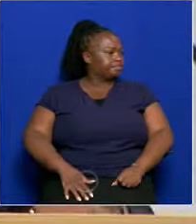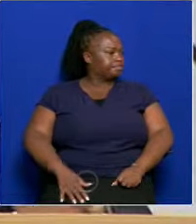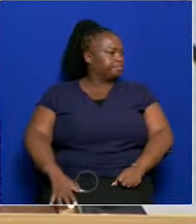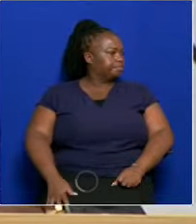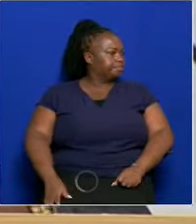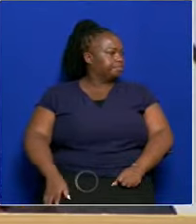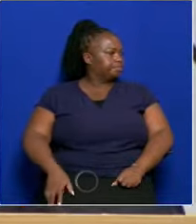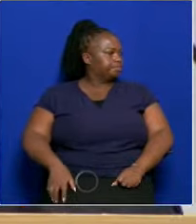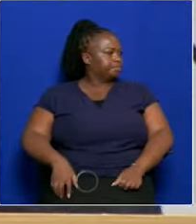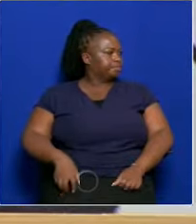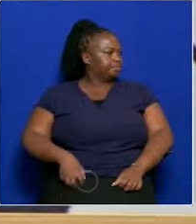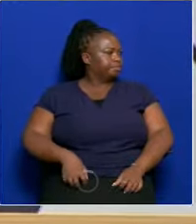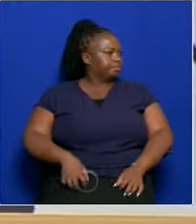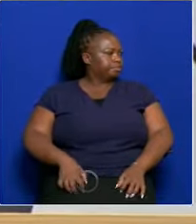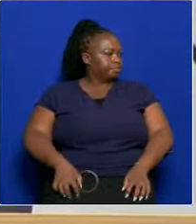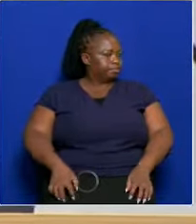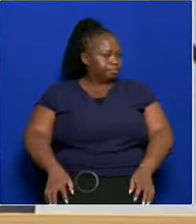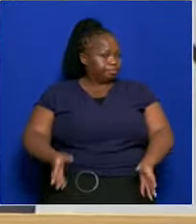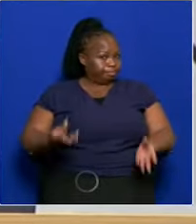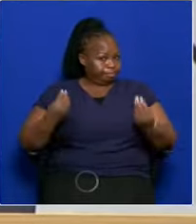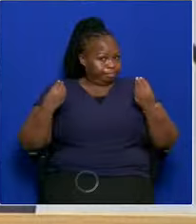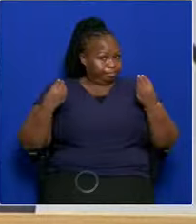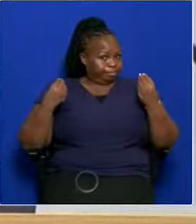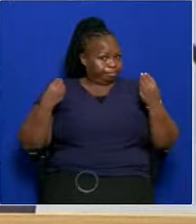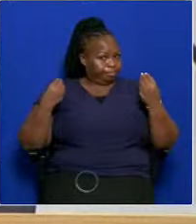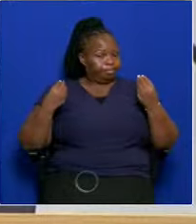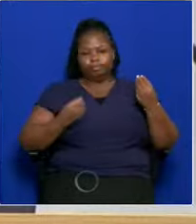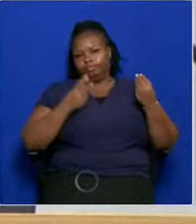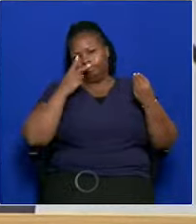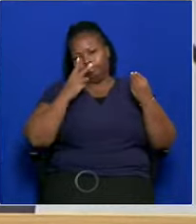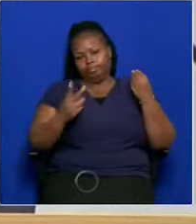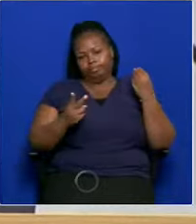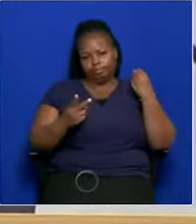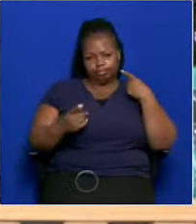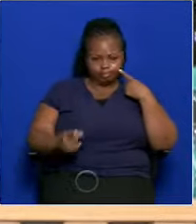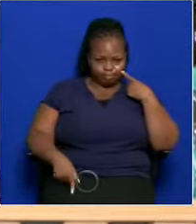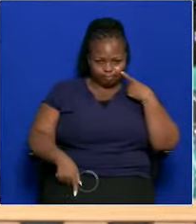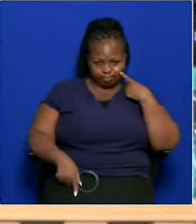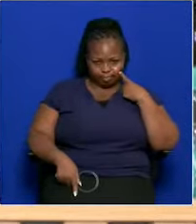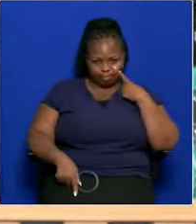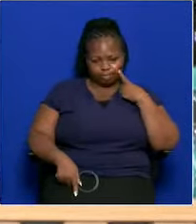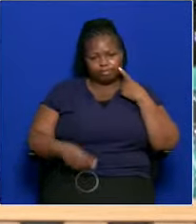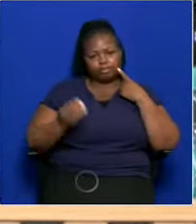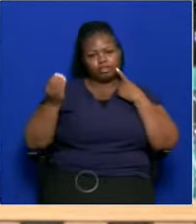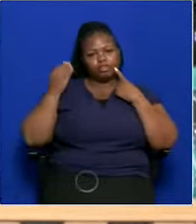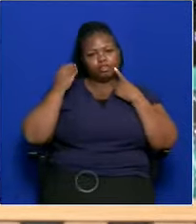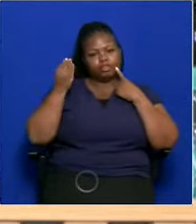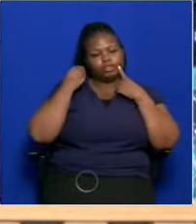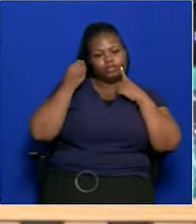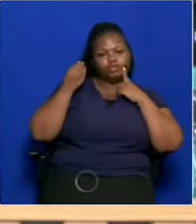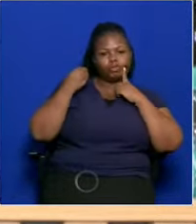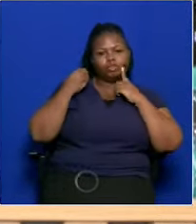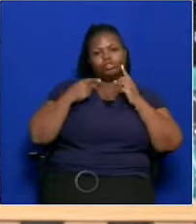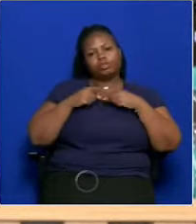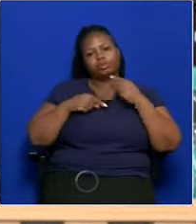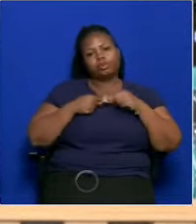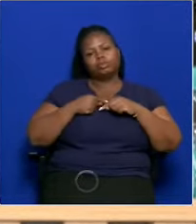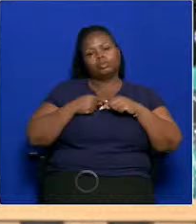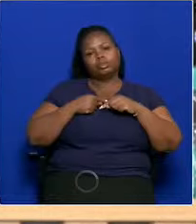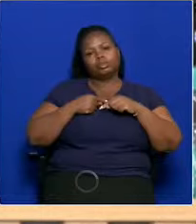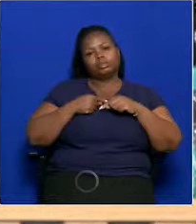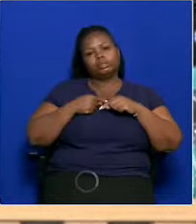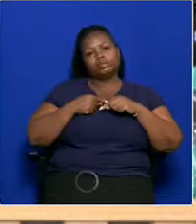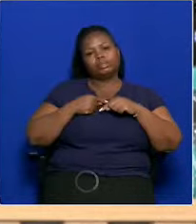I'm there now. You'll see there he is sharing information related to a Messina